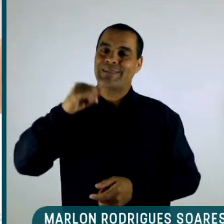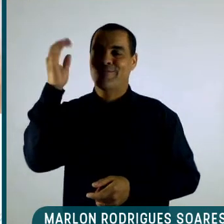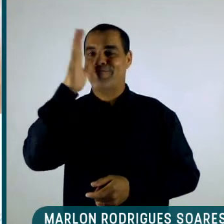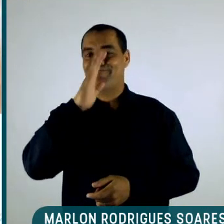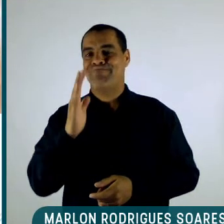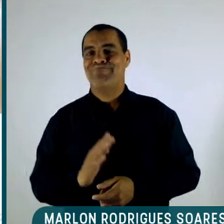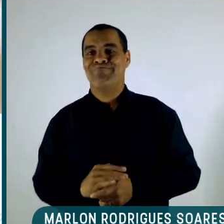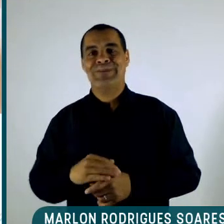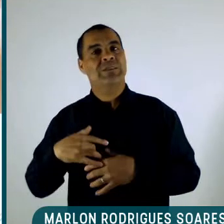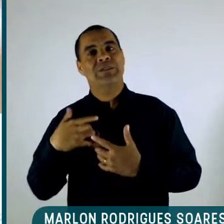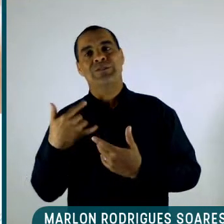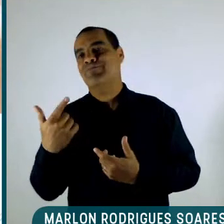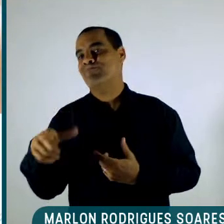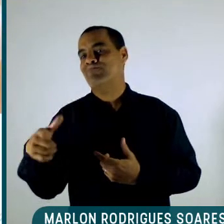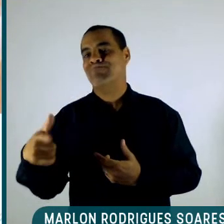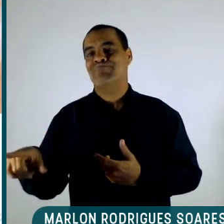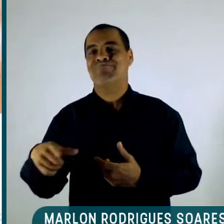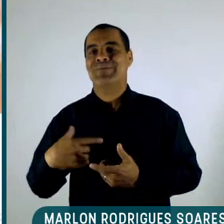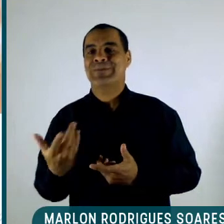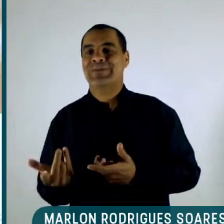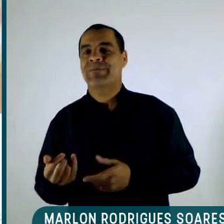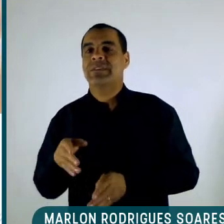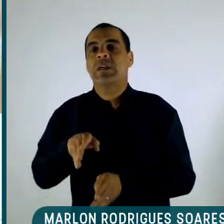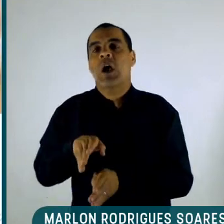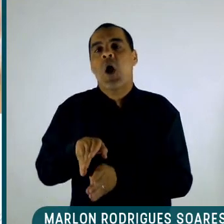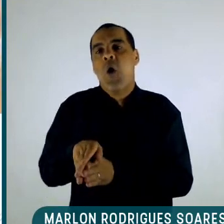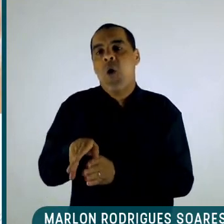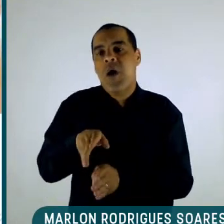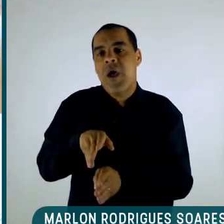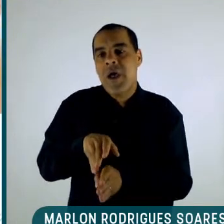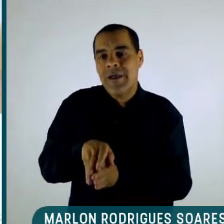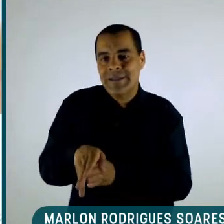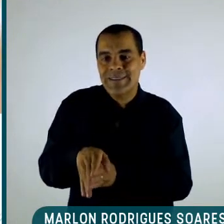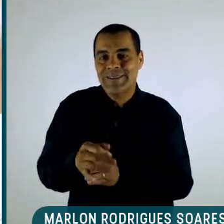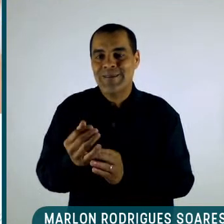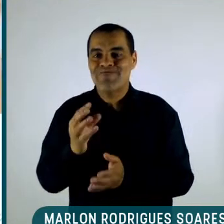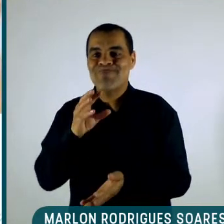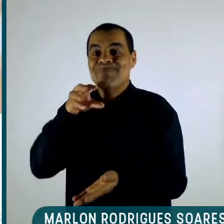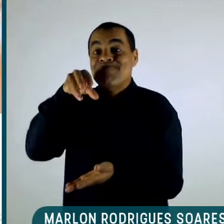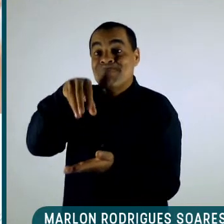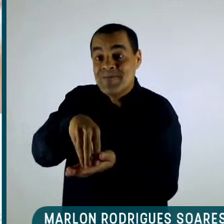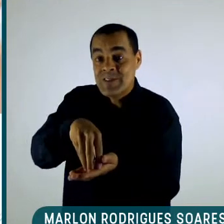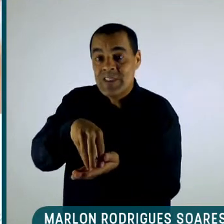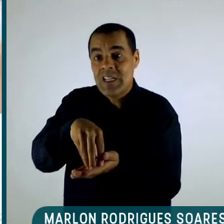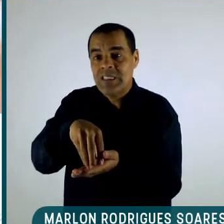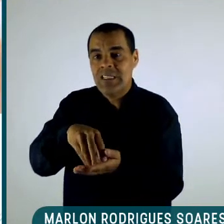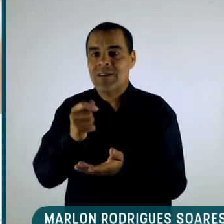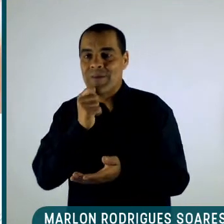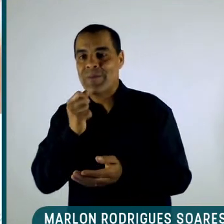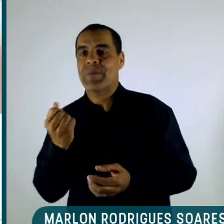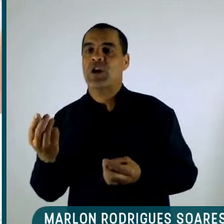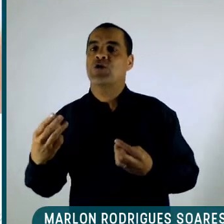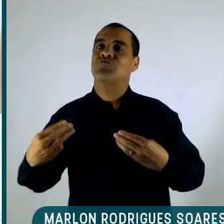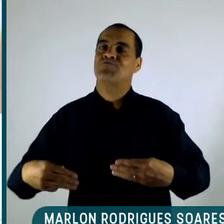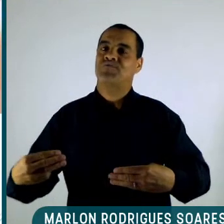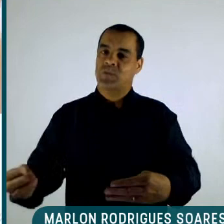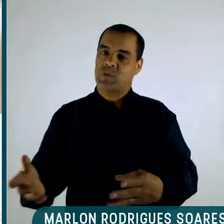beds. Unfortunately, here in Brazil, we not only did not have this guidance, this